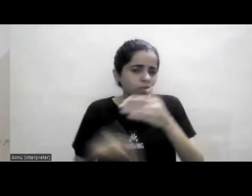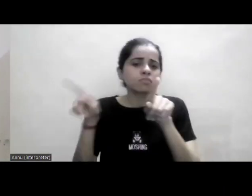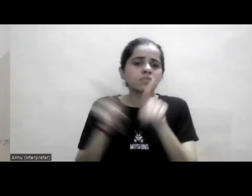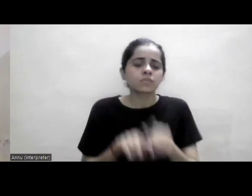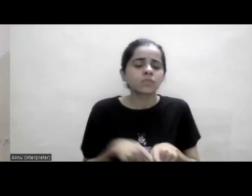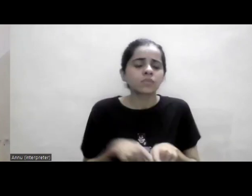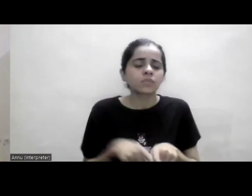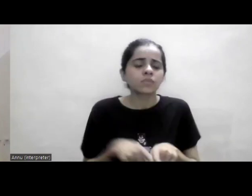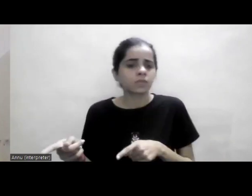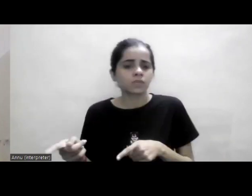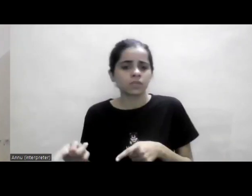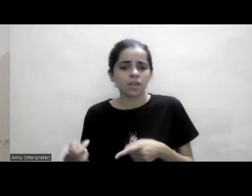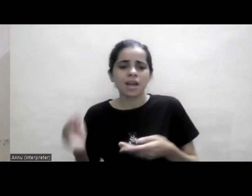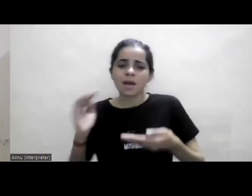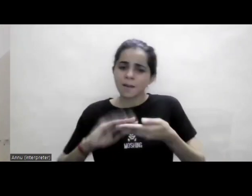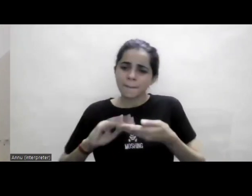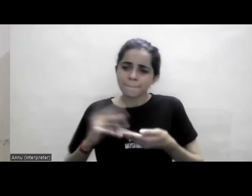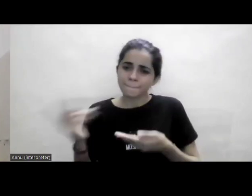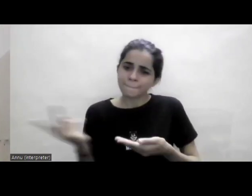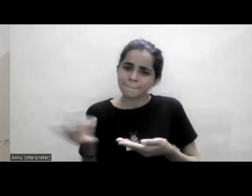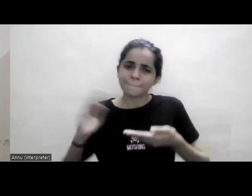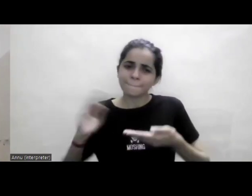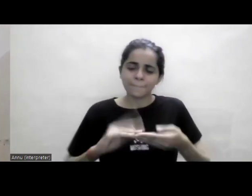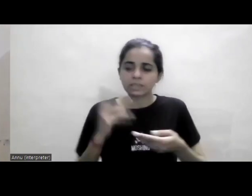married someone else. But there's a kind of